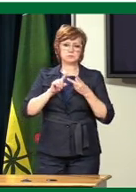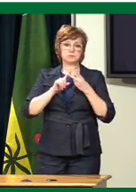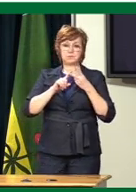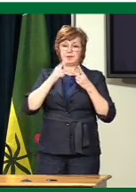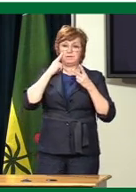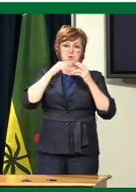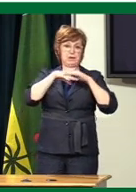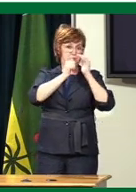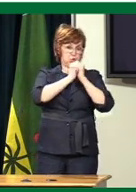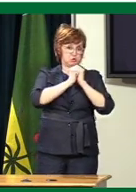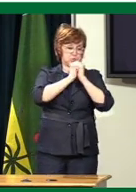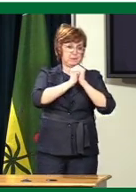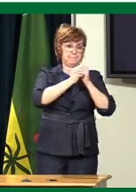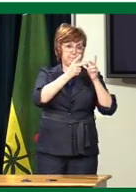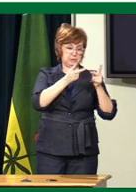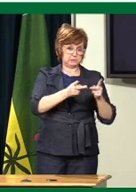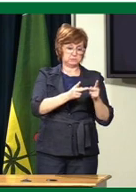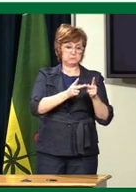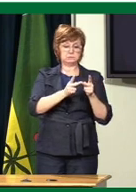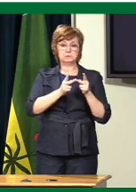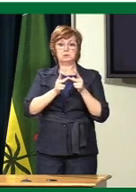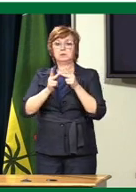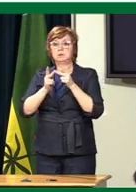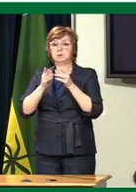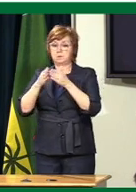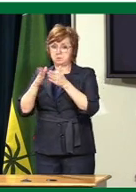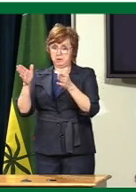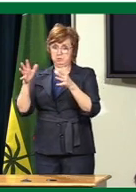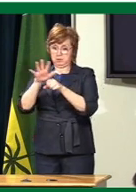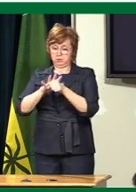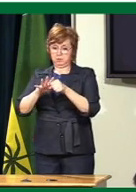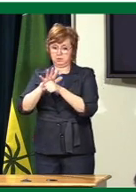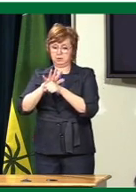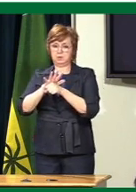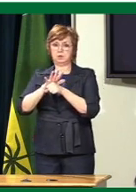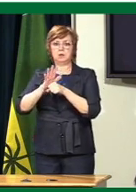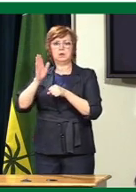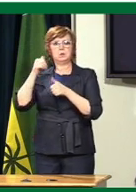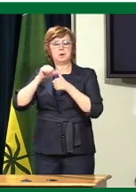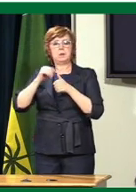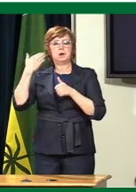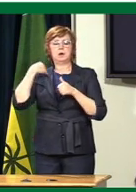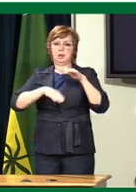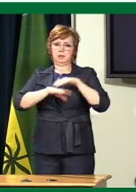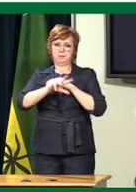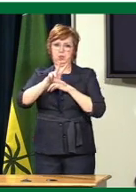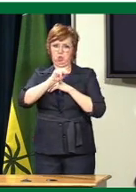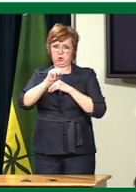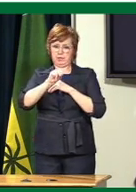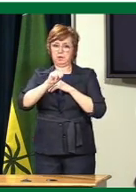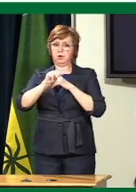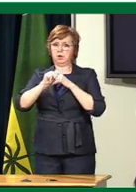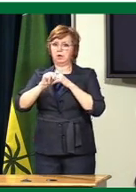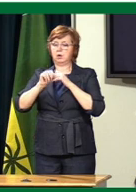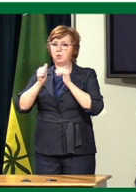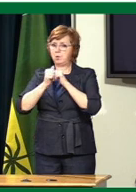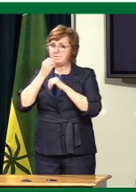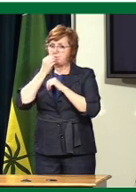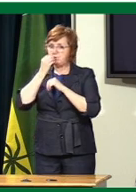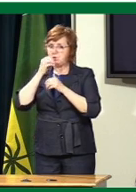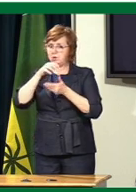or other ceremonies. Gatherings in public places in the past could be up to 30, where food could be served in a safe manner,